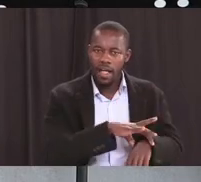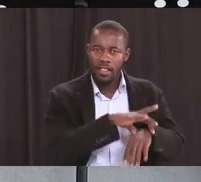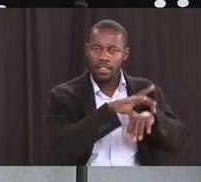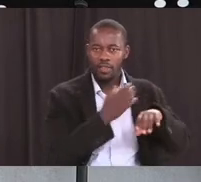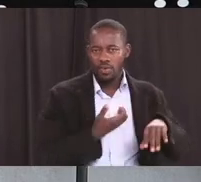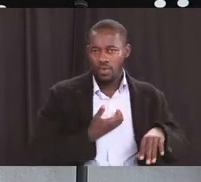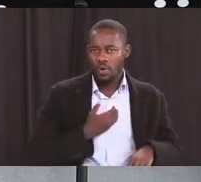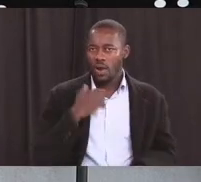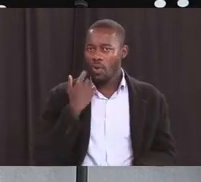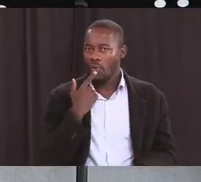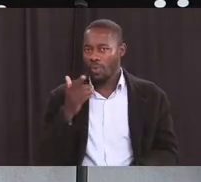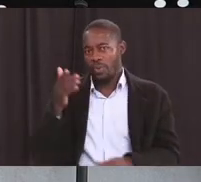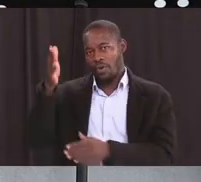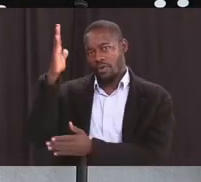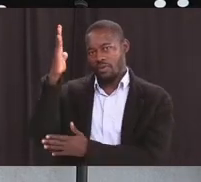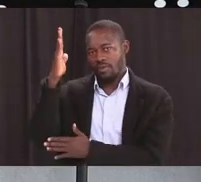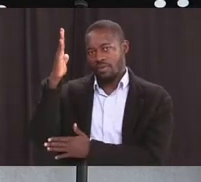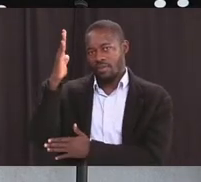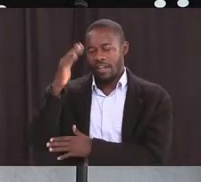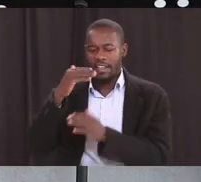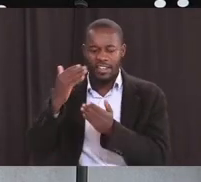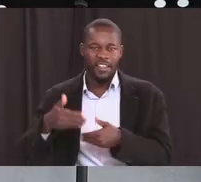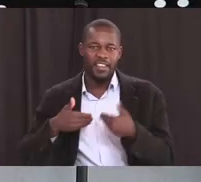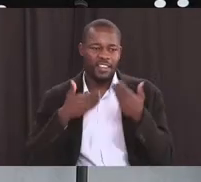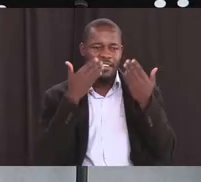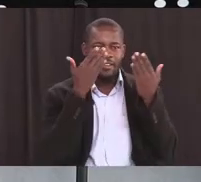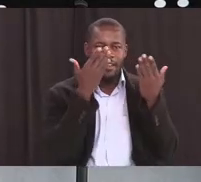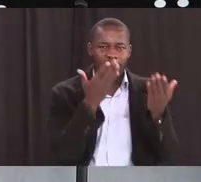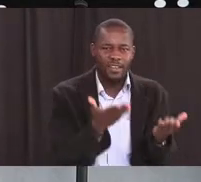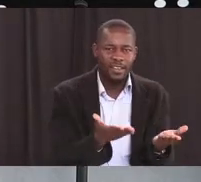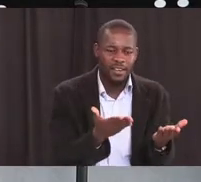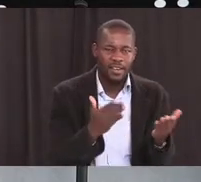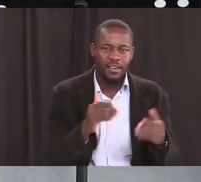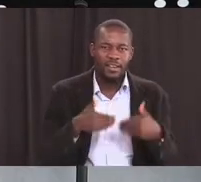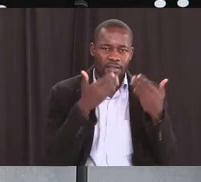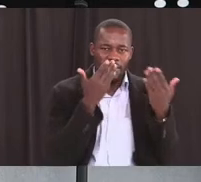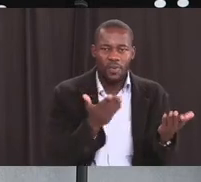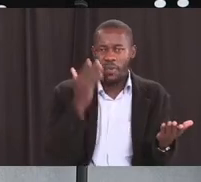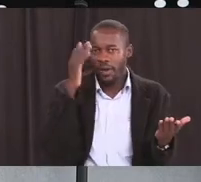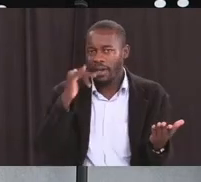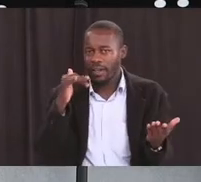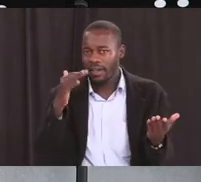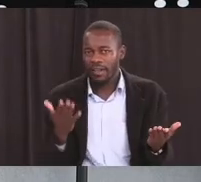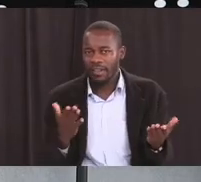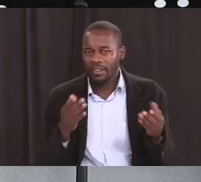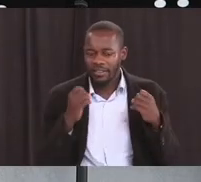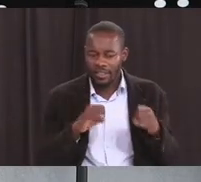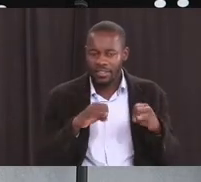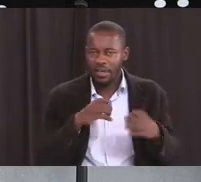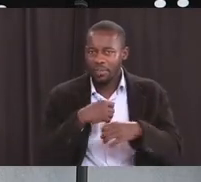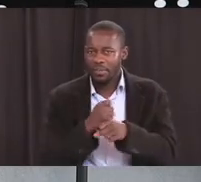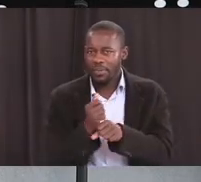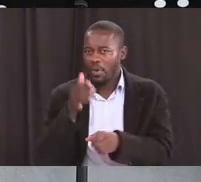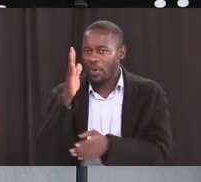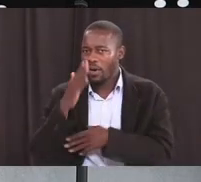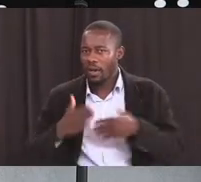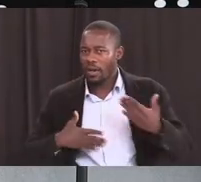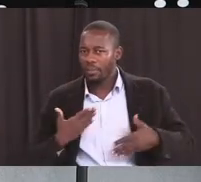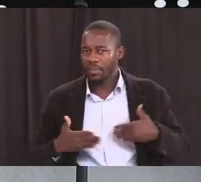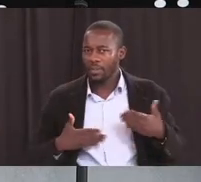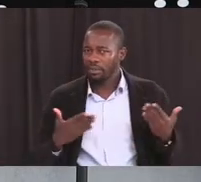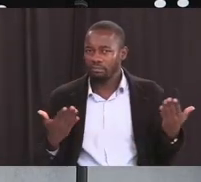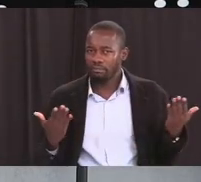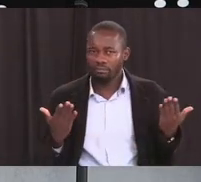We don't give because we're trying to twist God's arm so that he can give something to us. In fact, everything that we